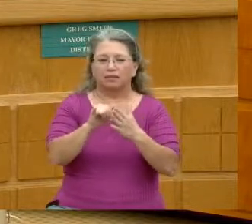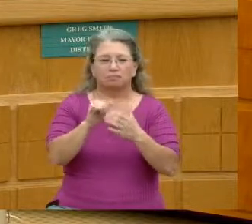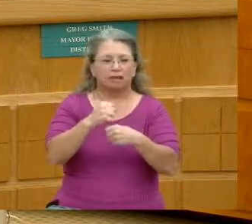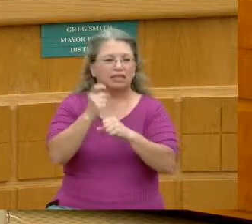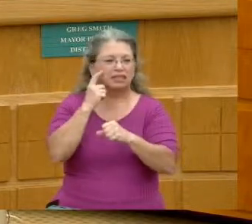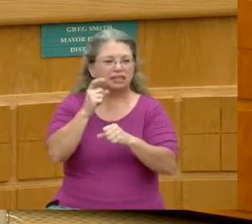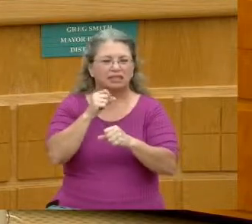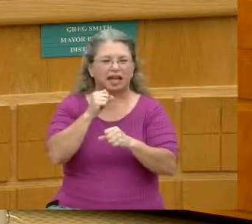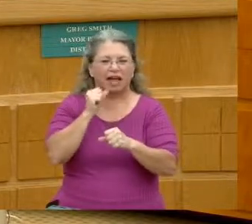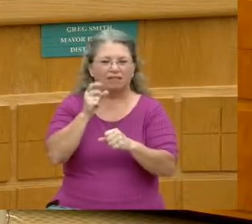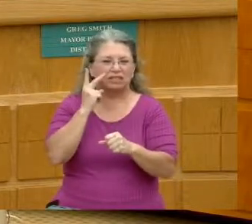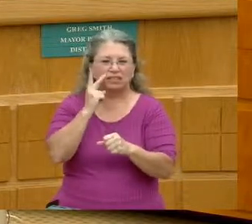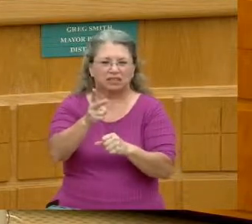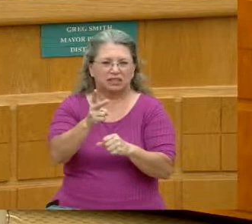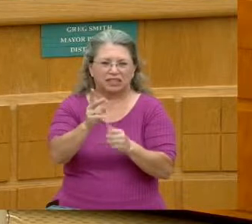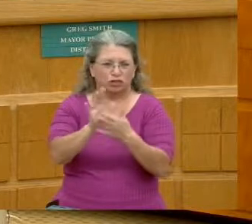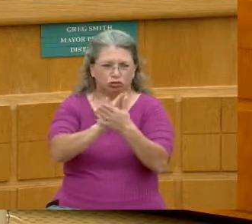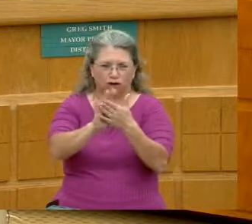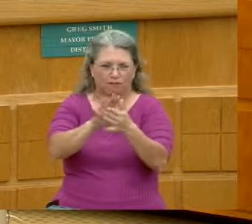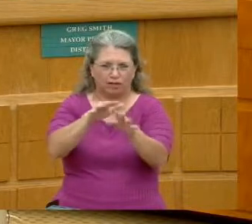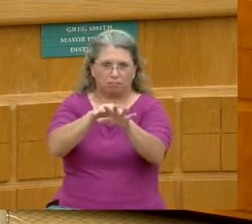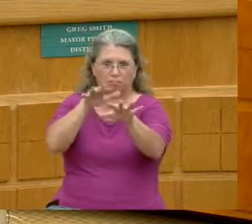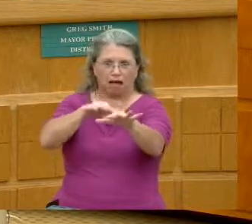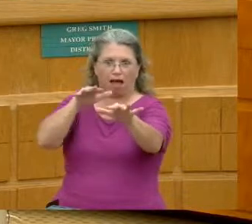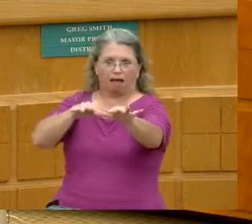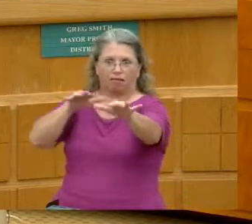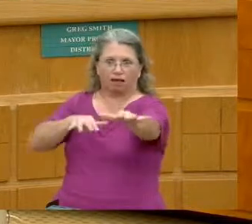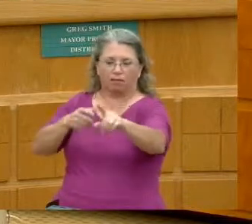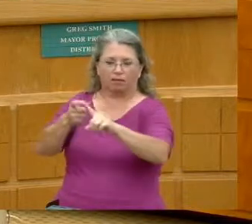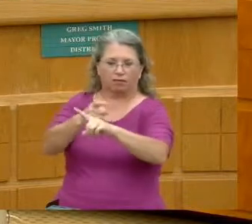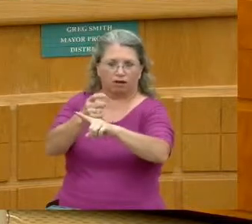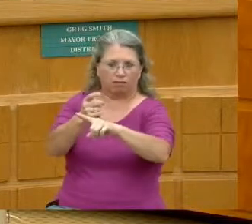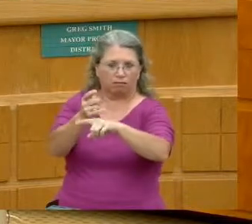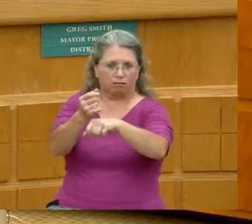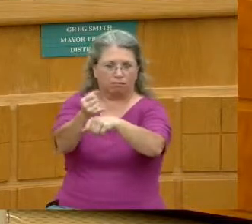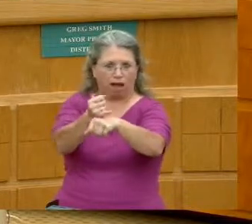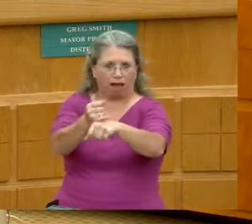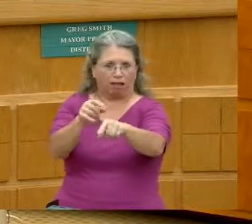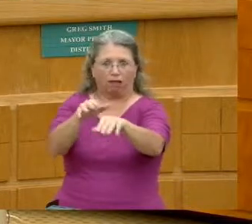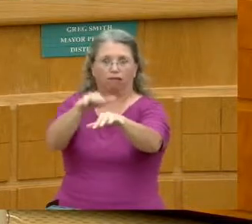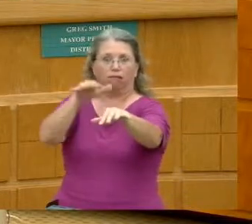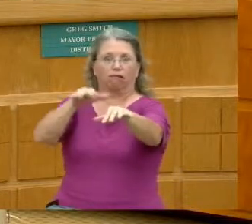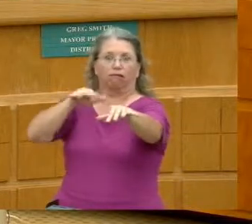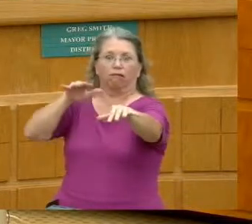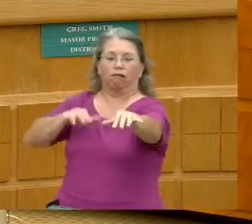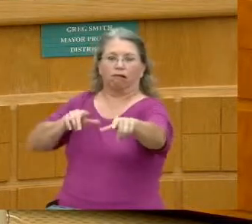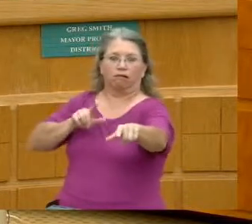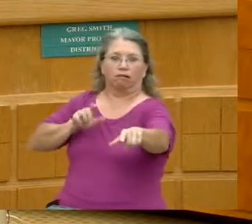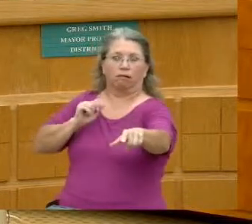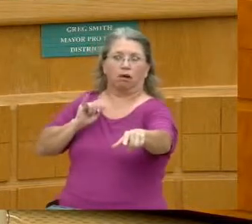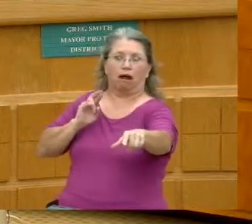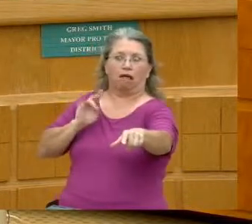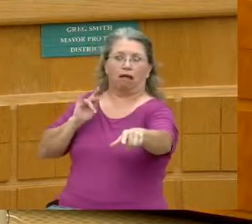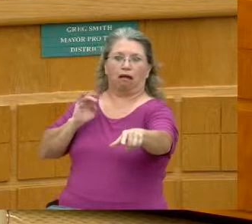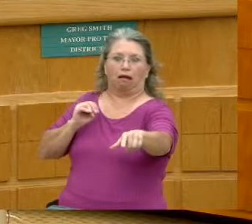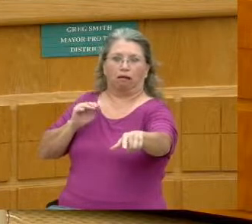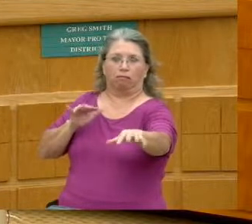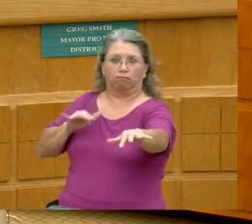island out to the Lowe's home improvement store like we did during Memorial Day weekend. Less people are